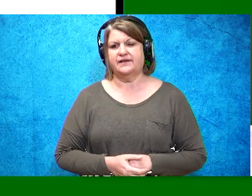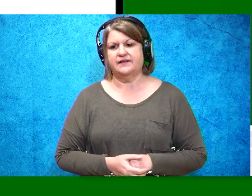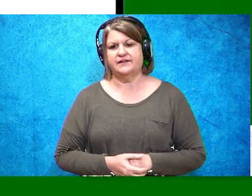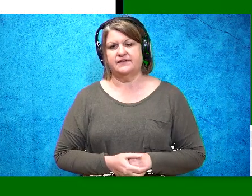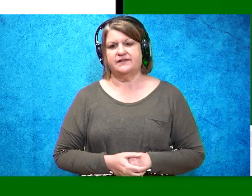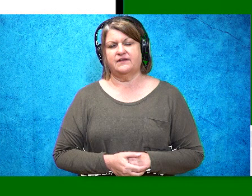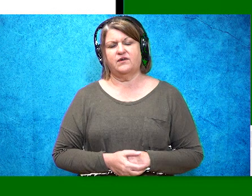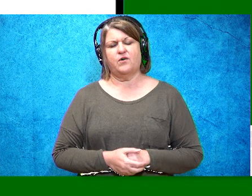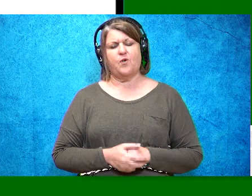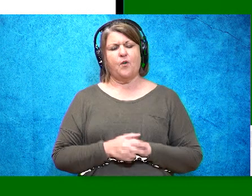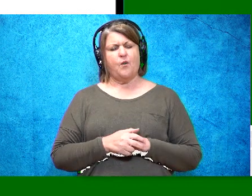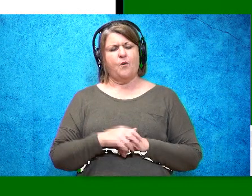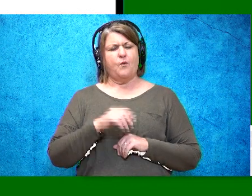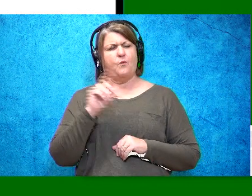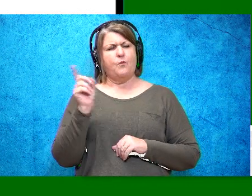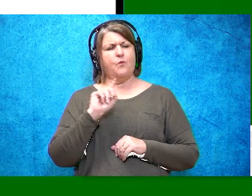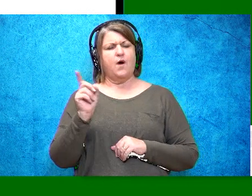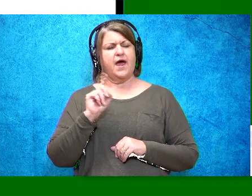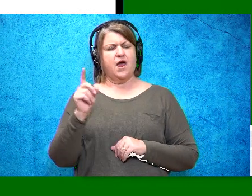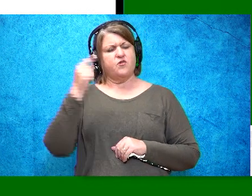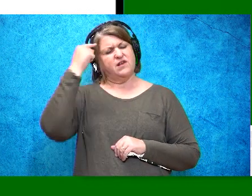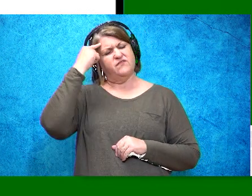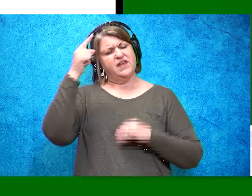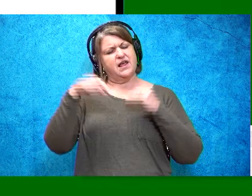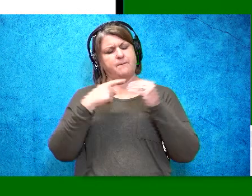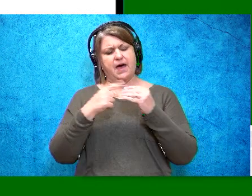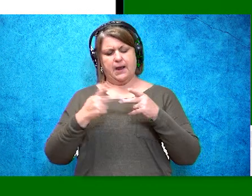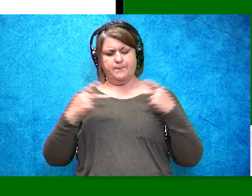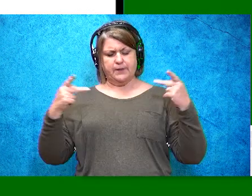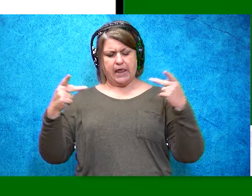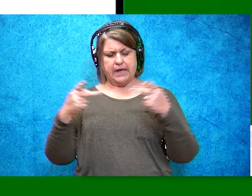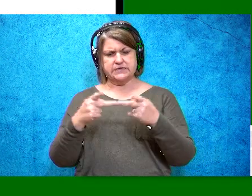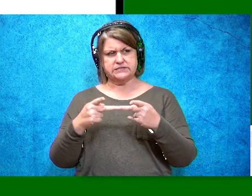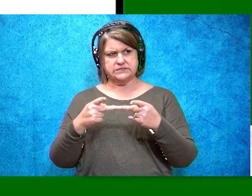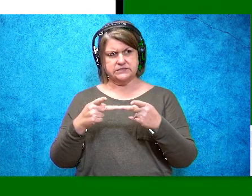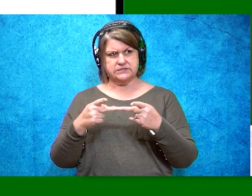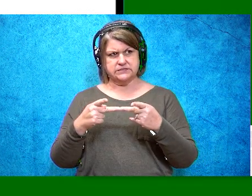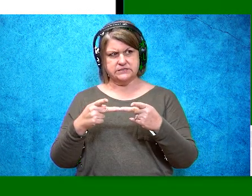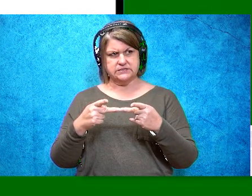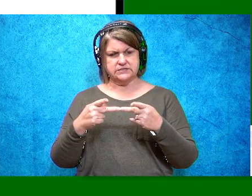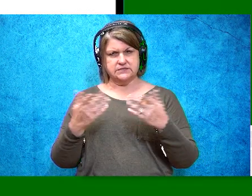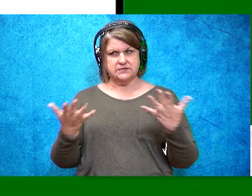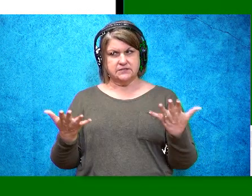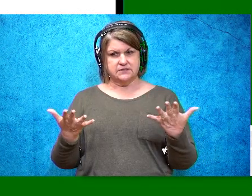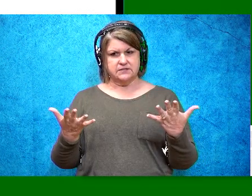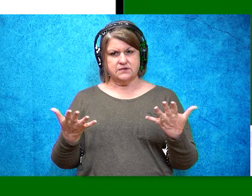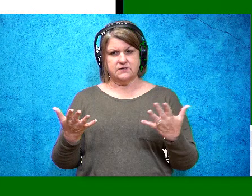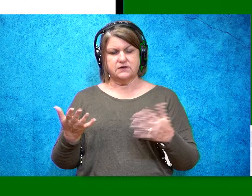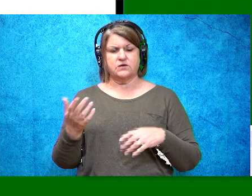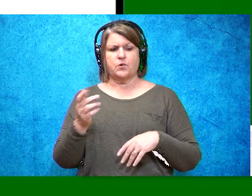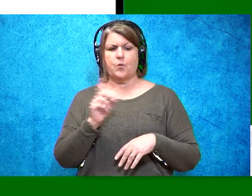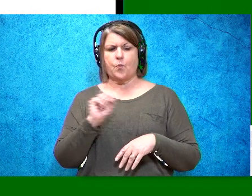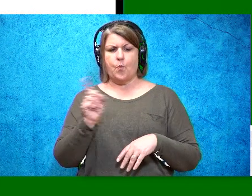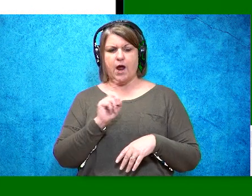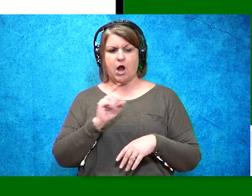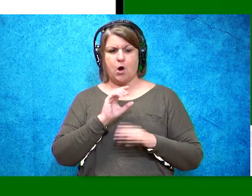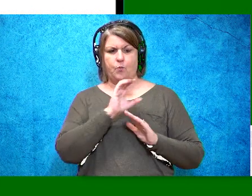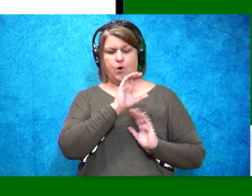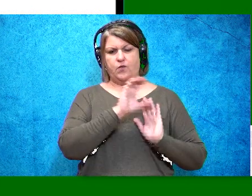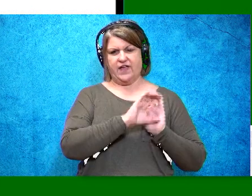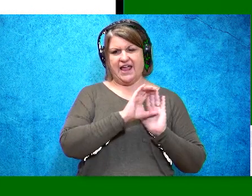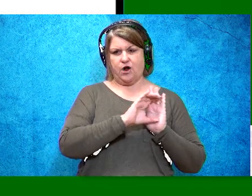you to think about a place in the text that they were. Let's think about it. Where were the characters in the story?